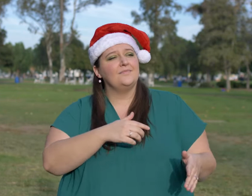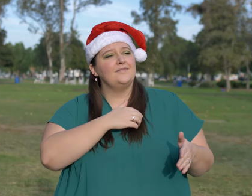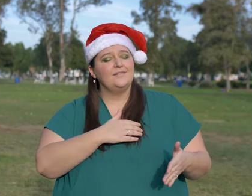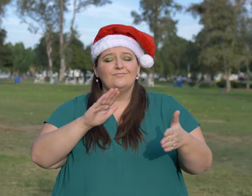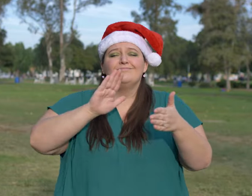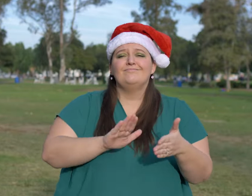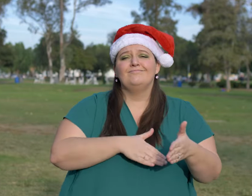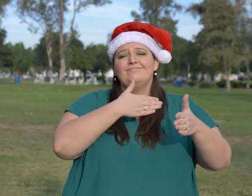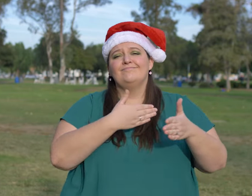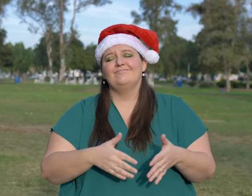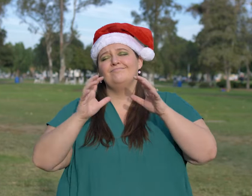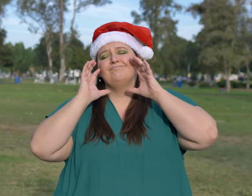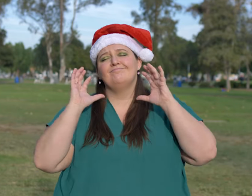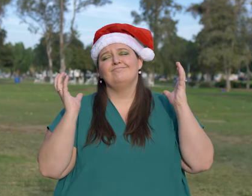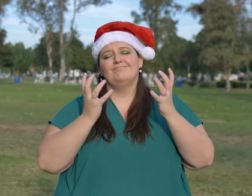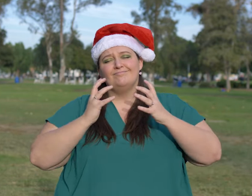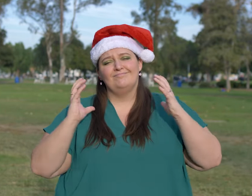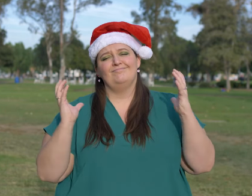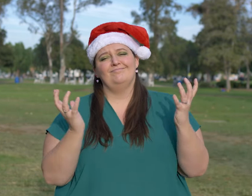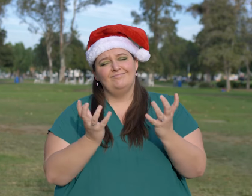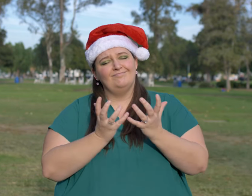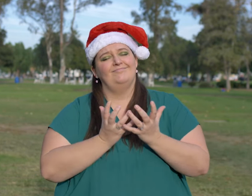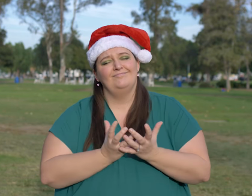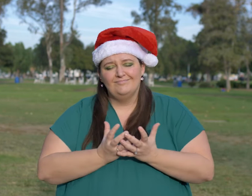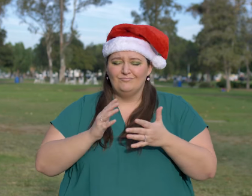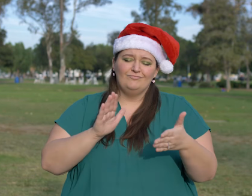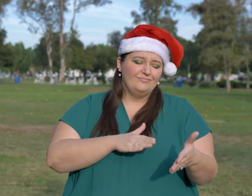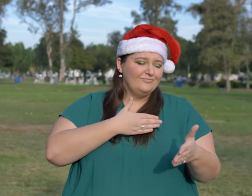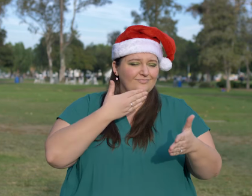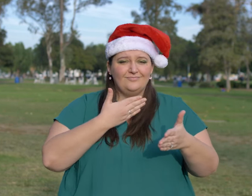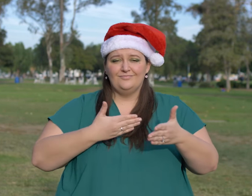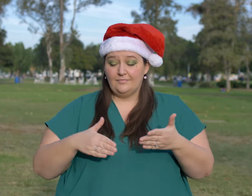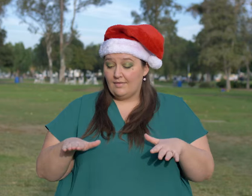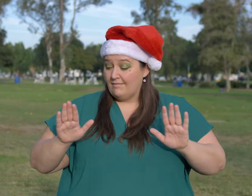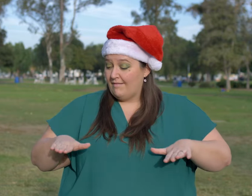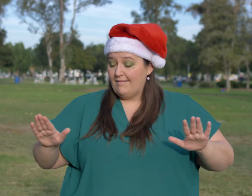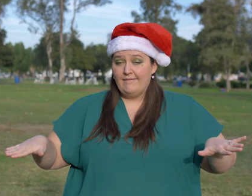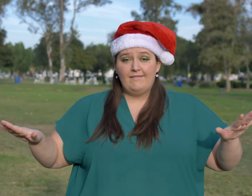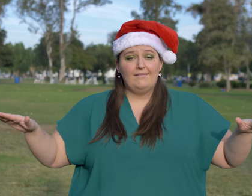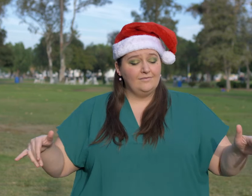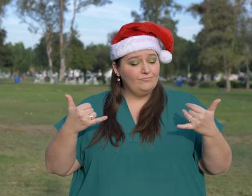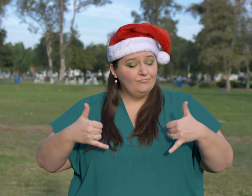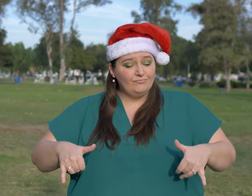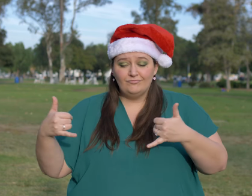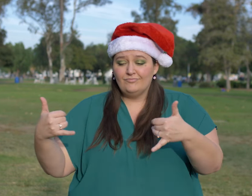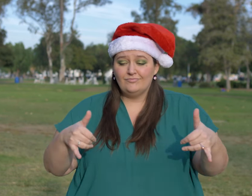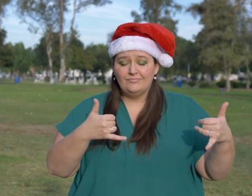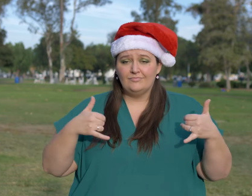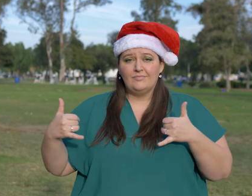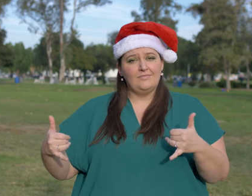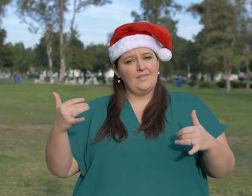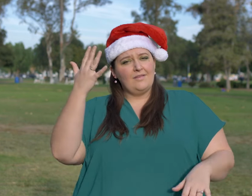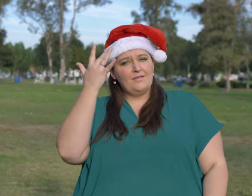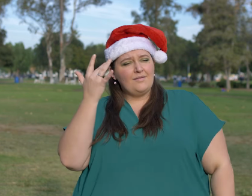knows. We start singing about old Santa Claus, children's